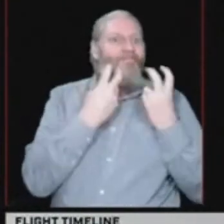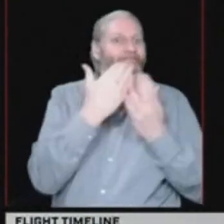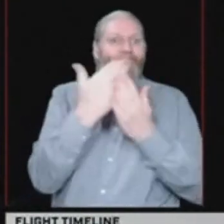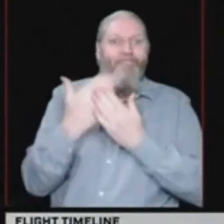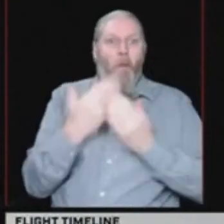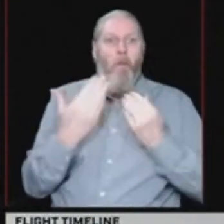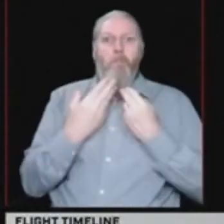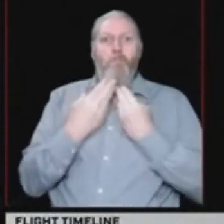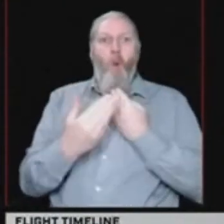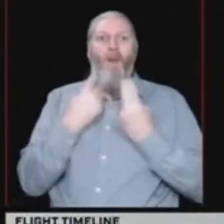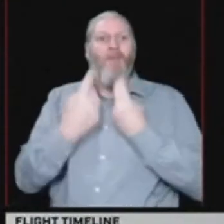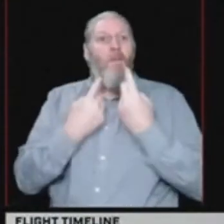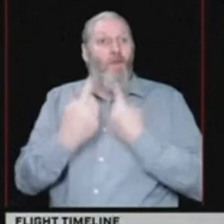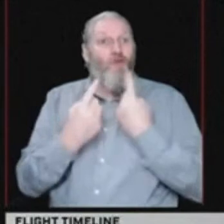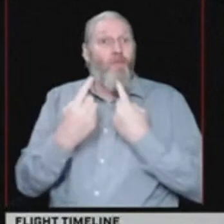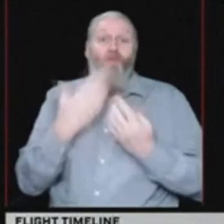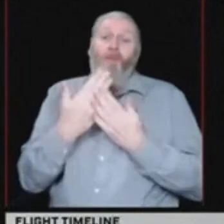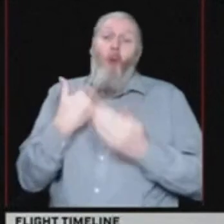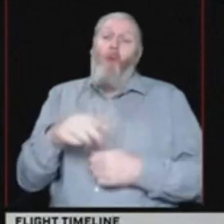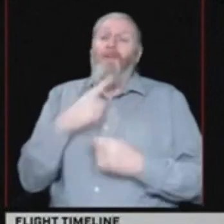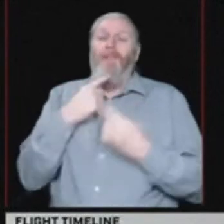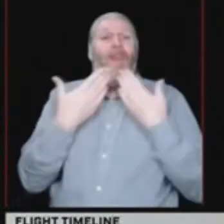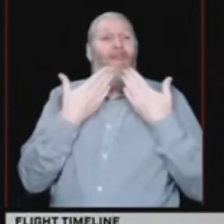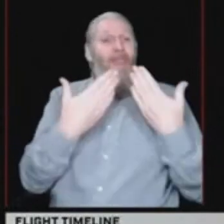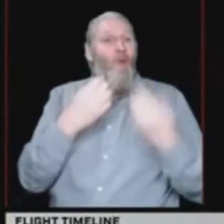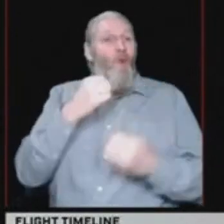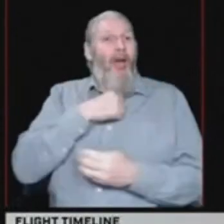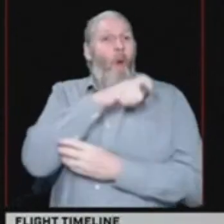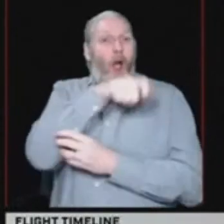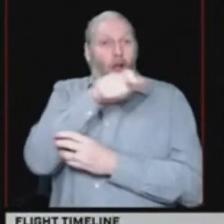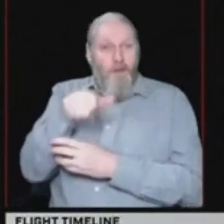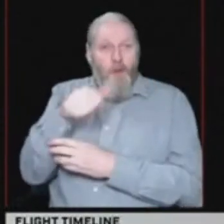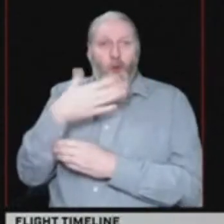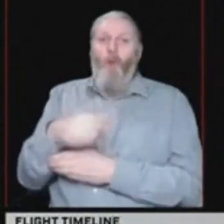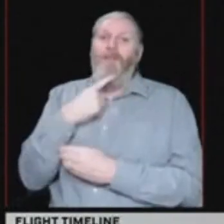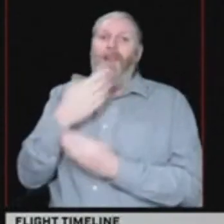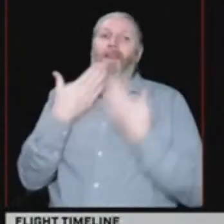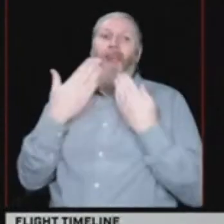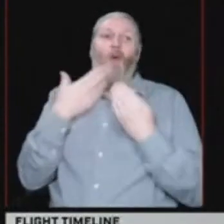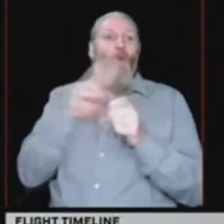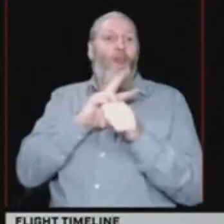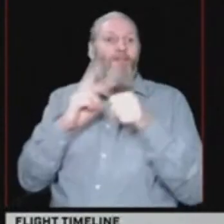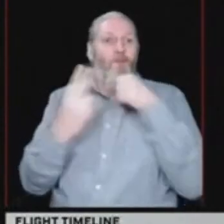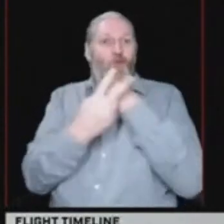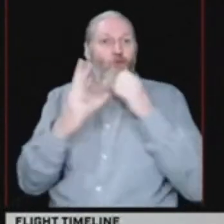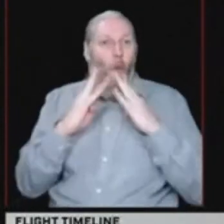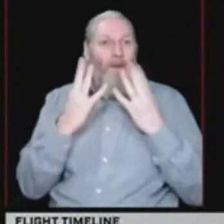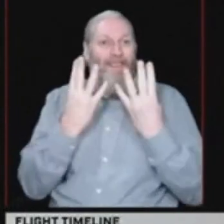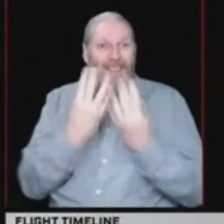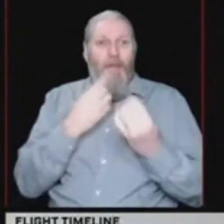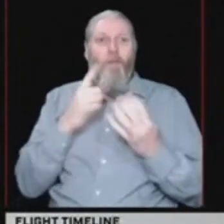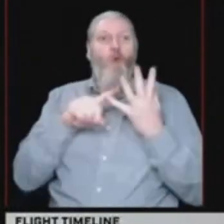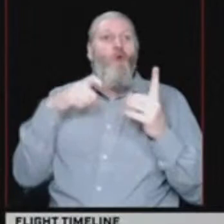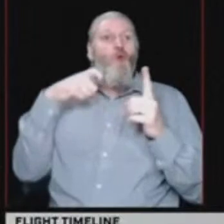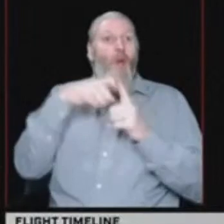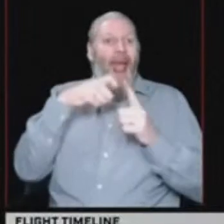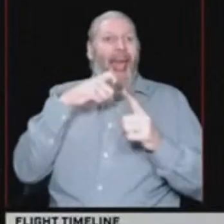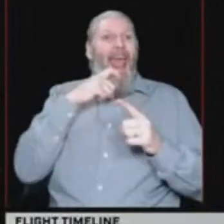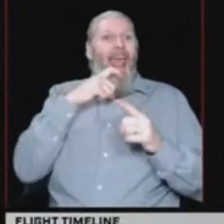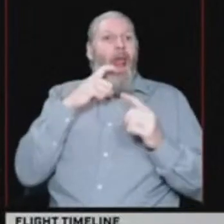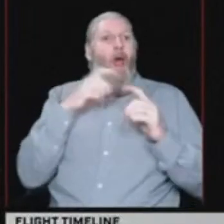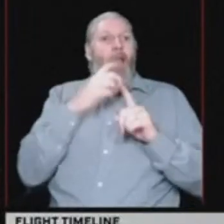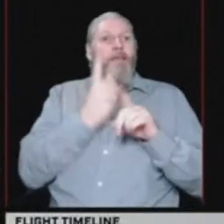opportunity to thank our customers, our Virgin Orbit team, VONS, UK Spaceport Cornwall, of course, and